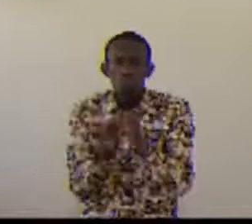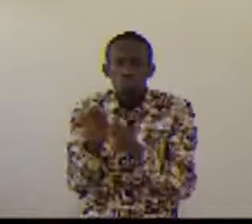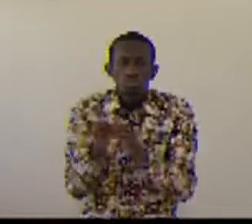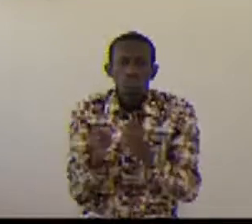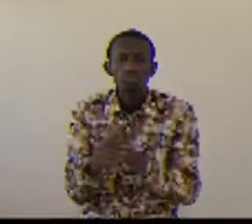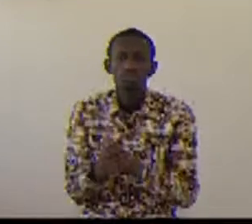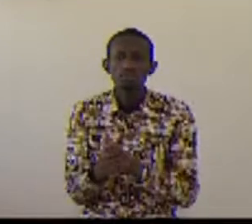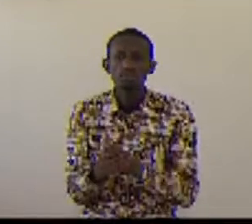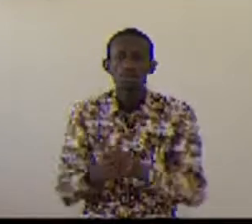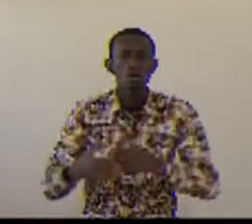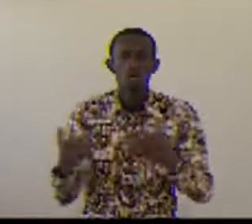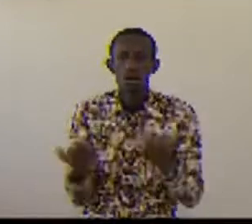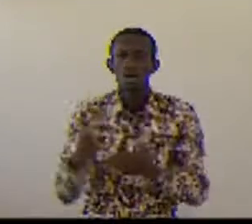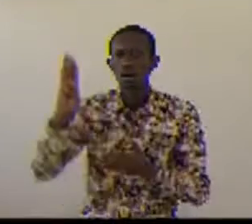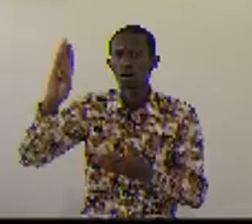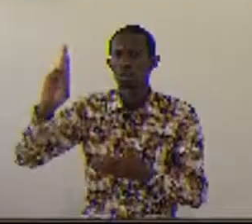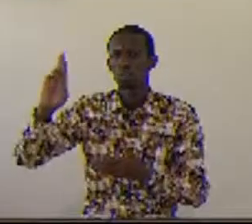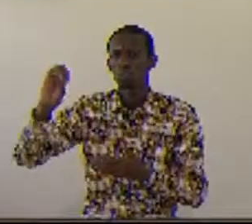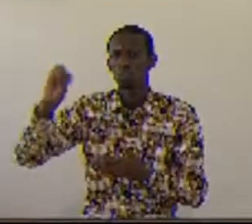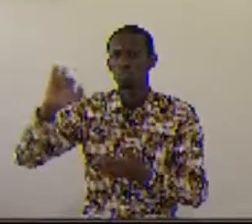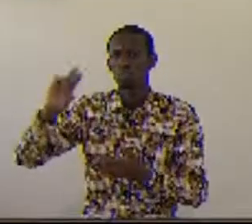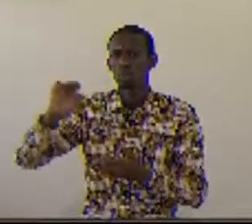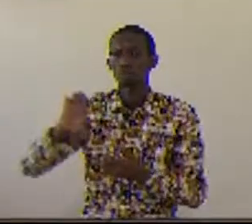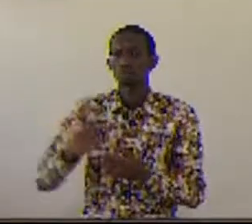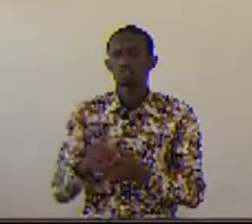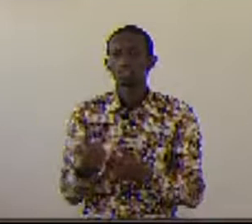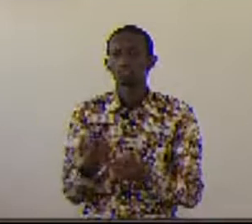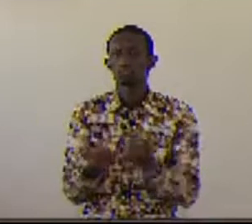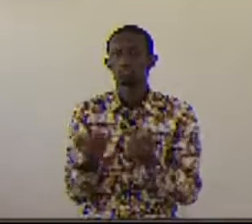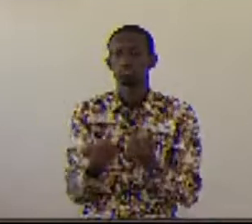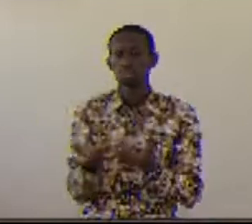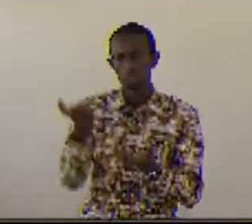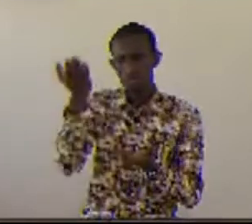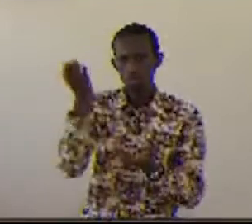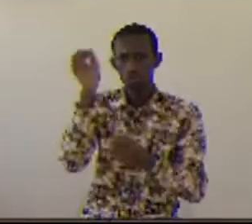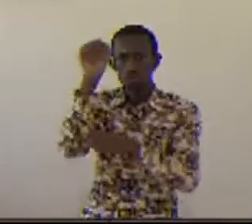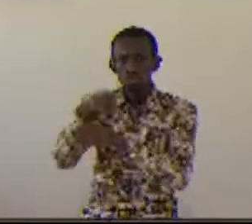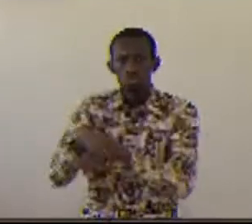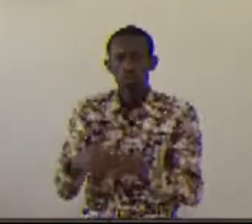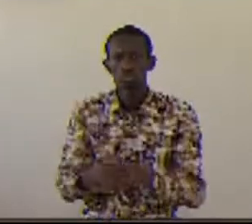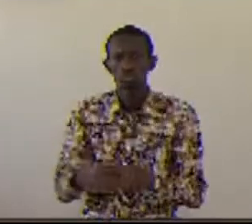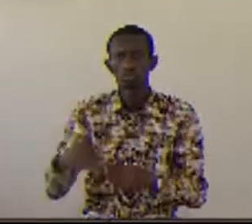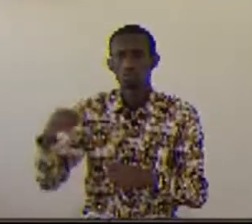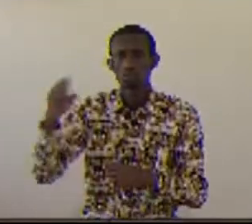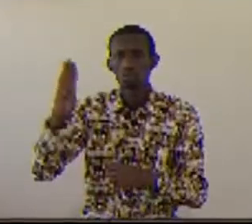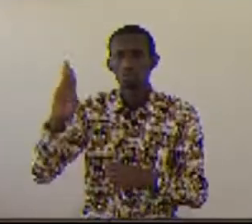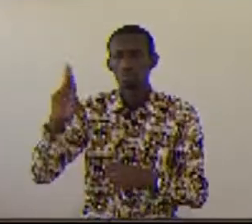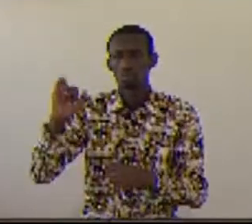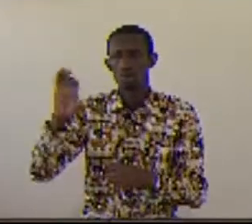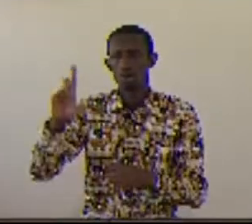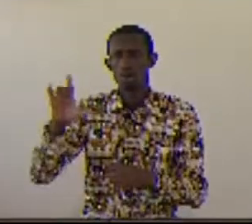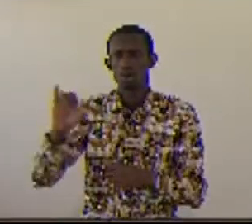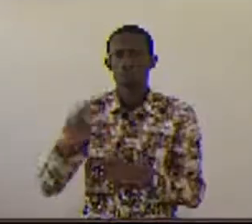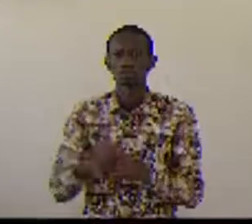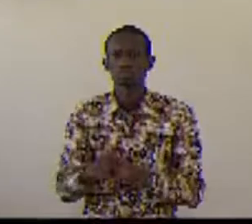than chlorine. And the last, and of course not the least, which one between magnesium